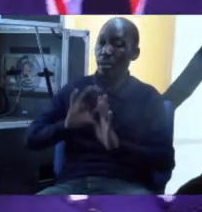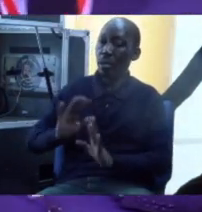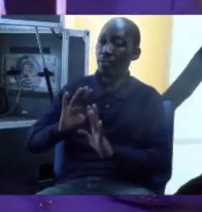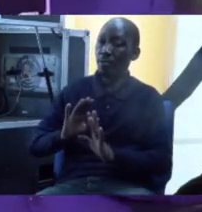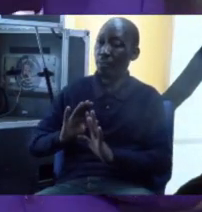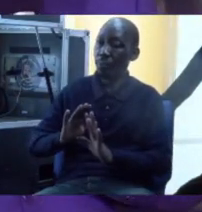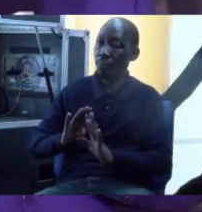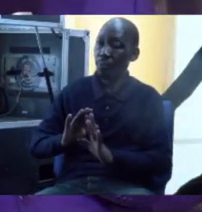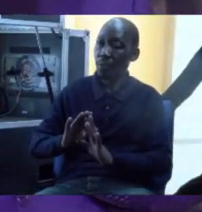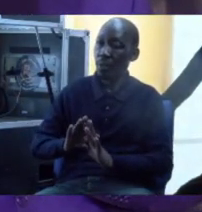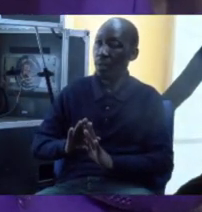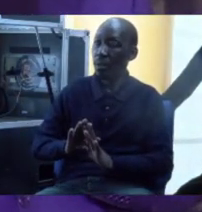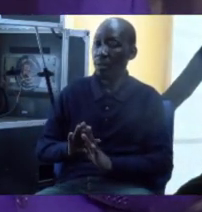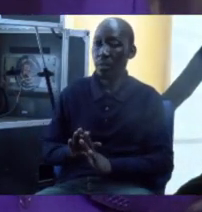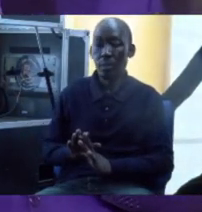Yes.